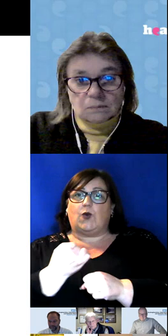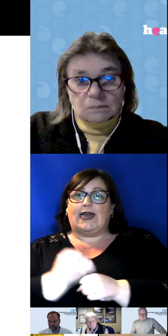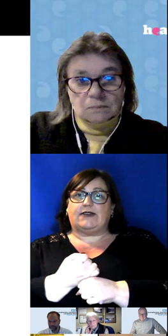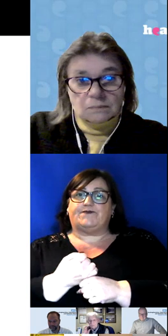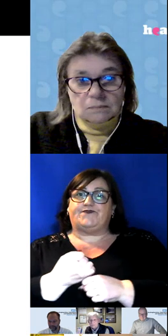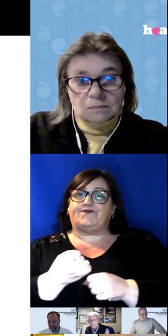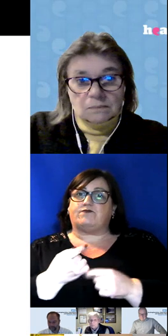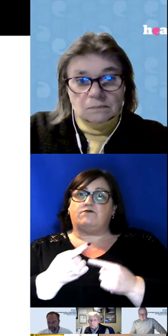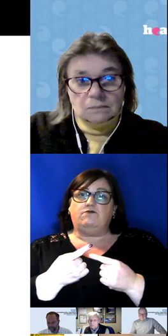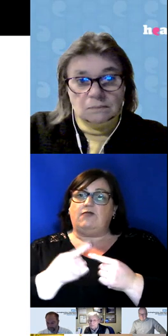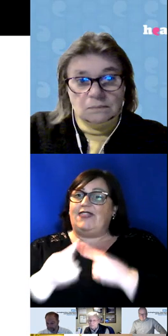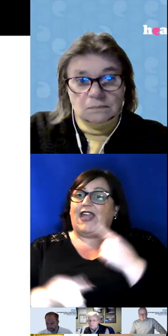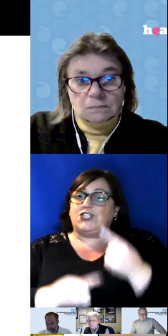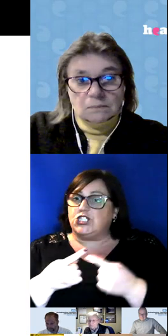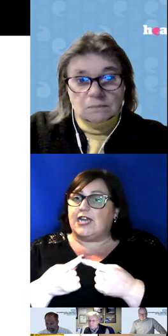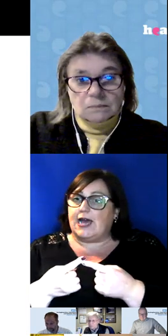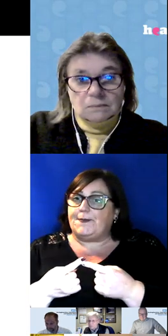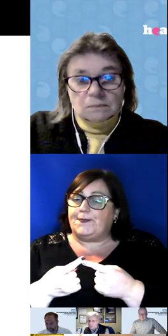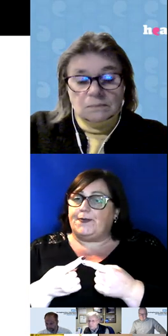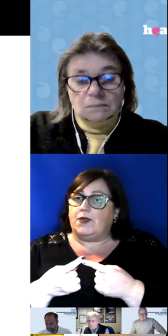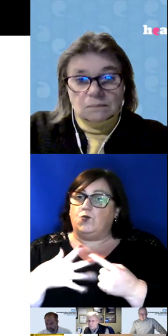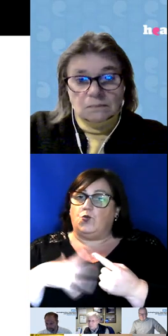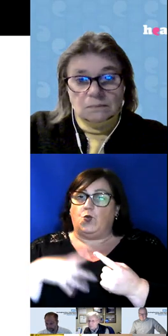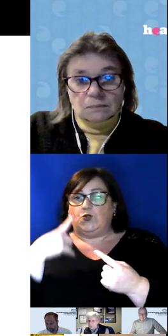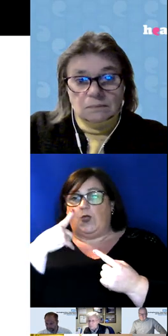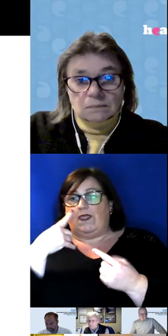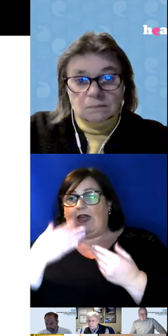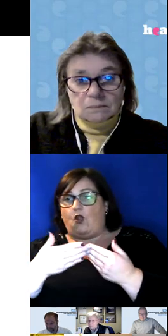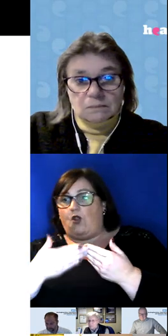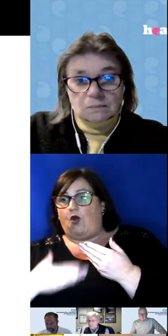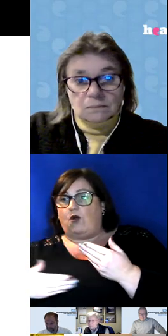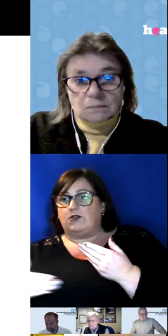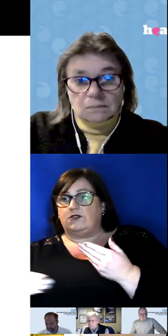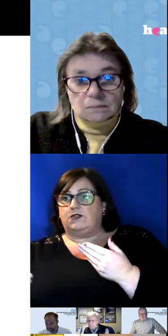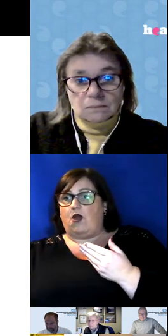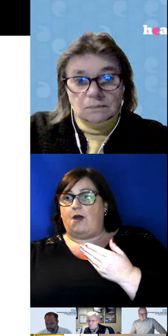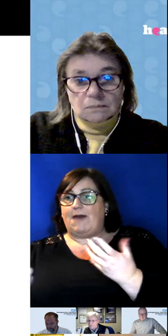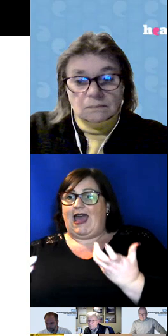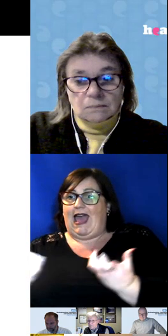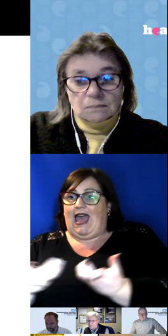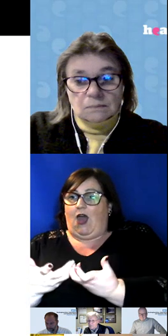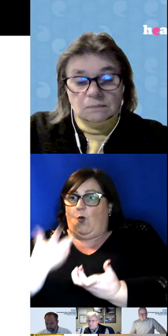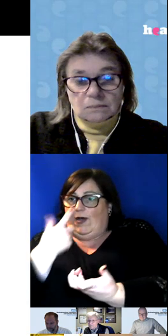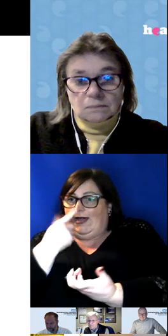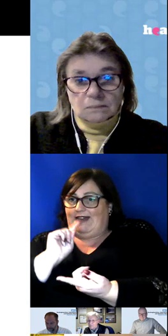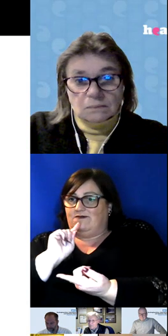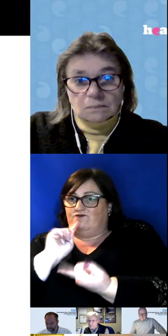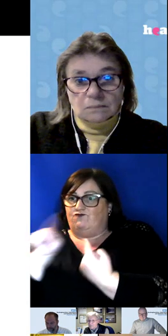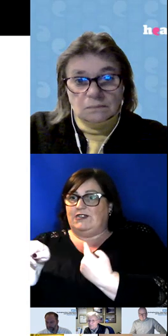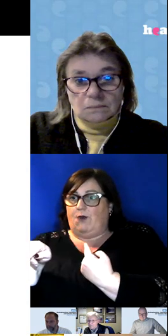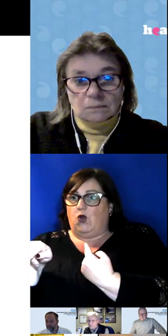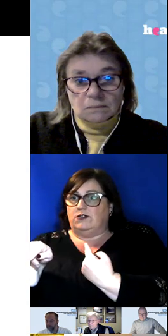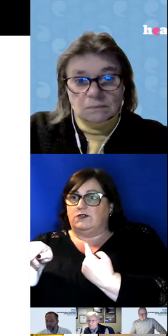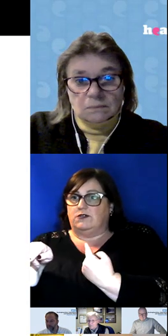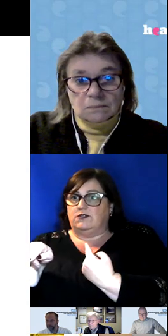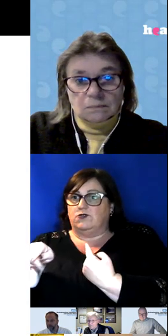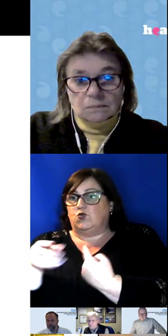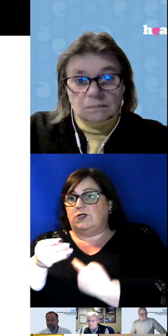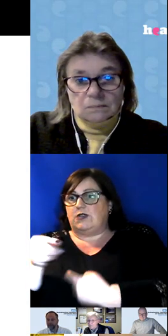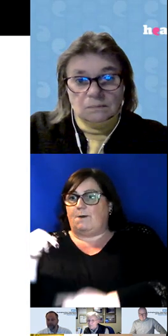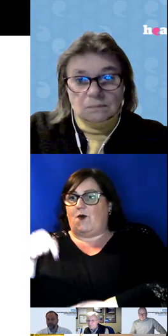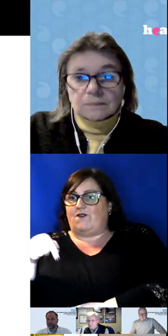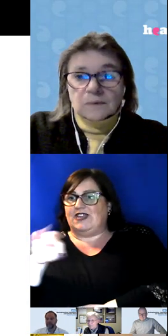starting to think longer term about how we might be able to respond in the longer term to some of these